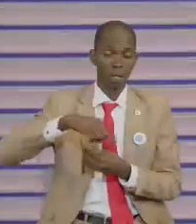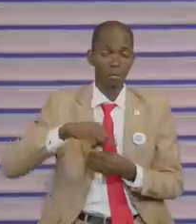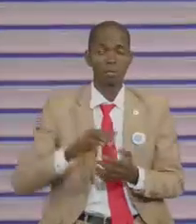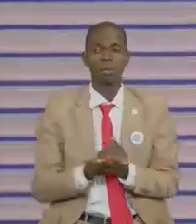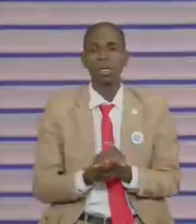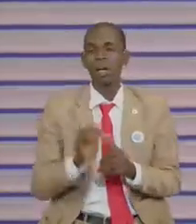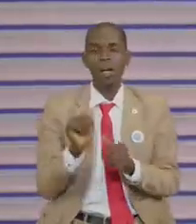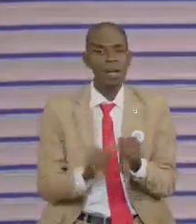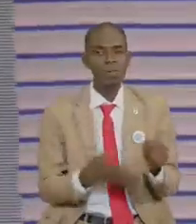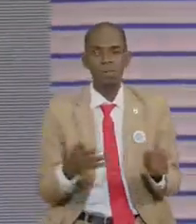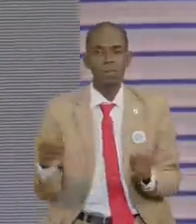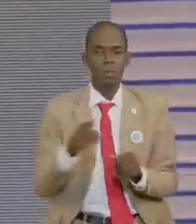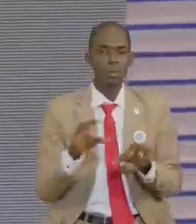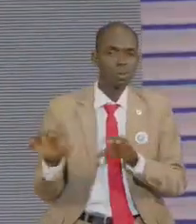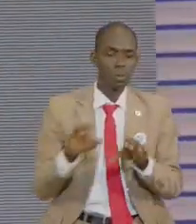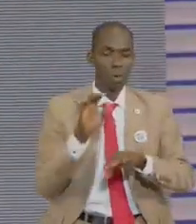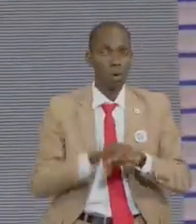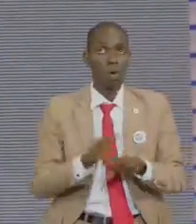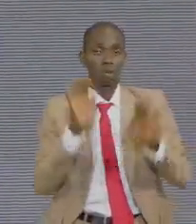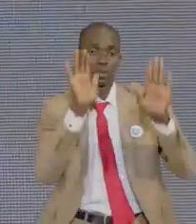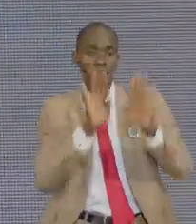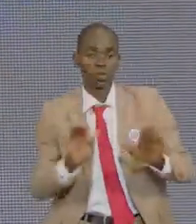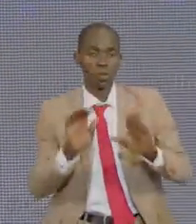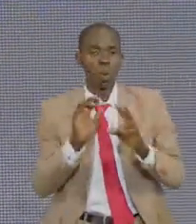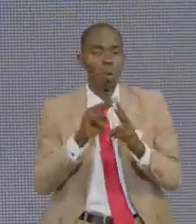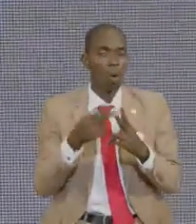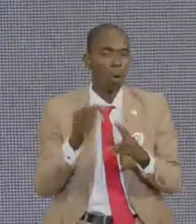everything you do on Sunday or weekday,